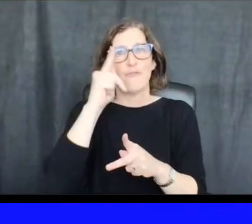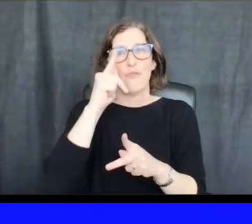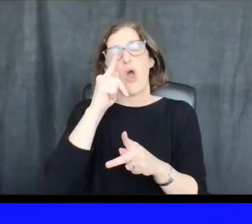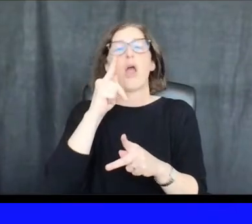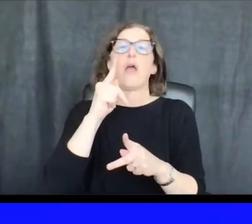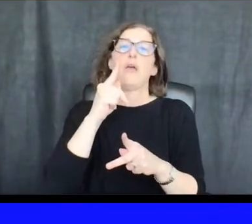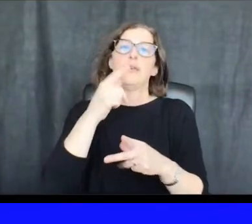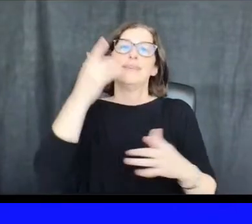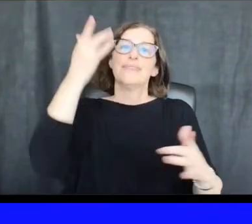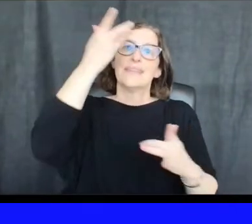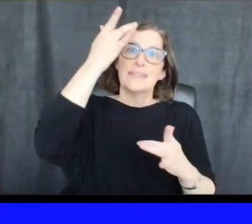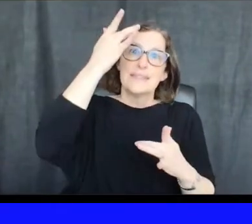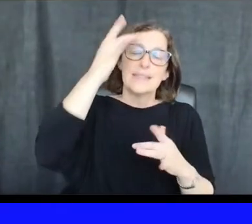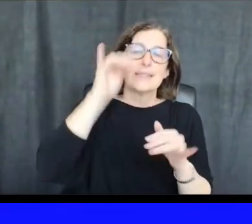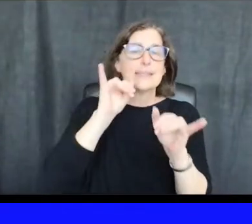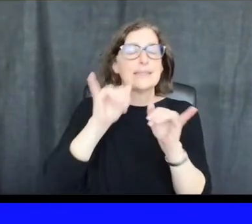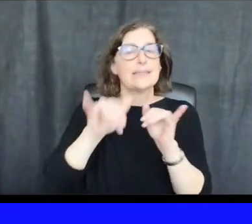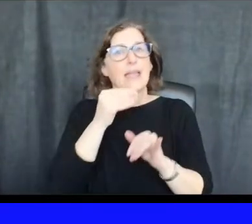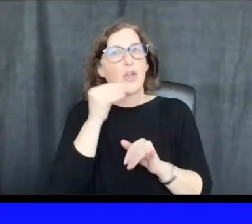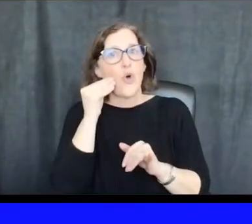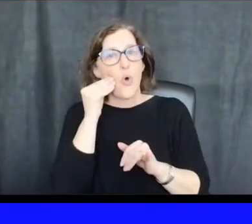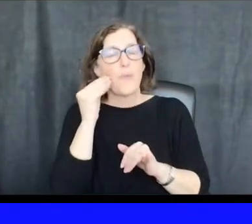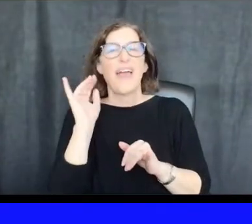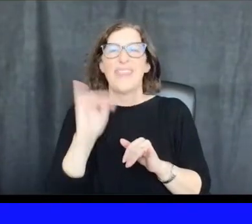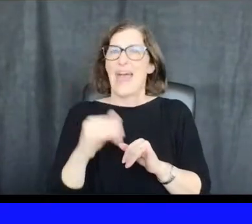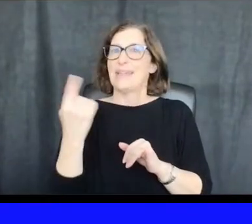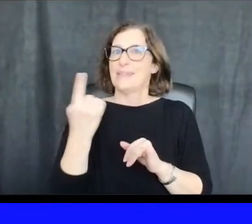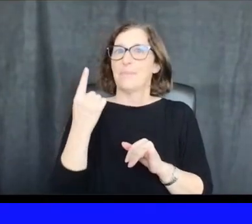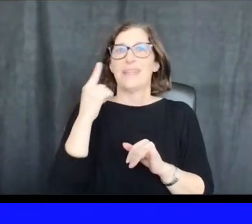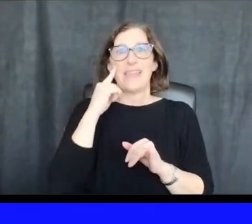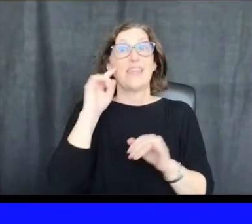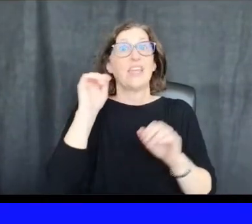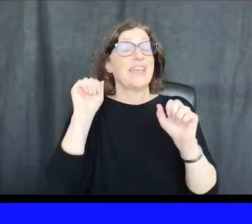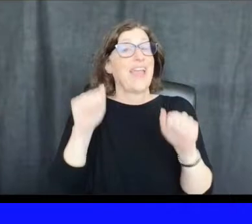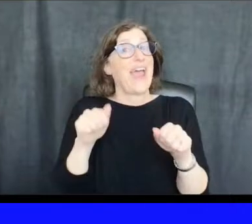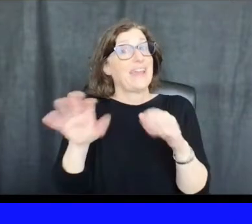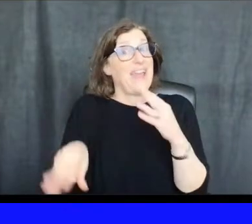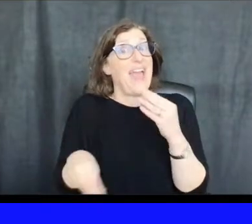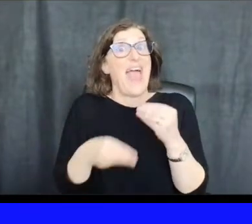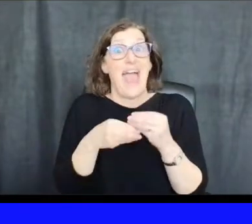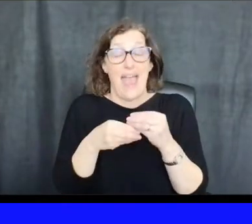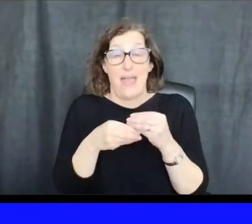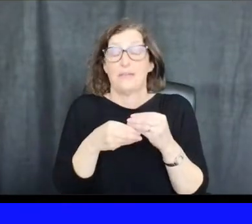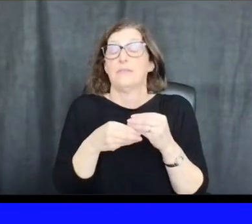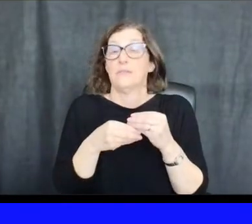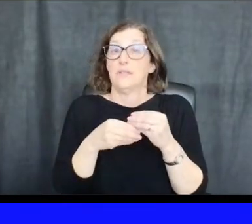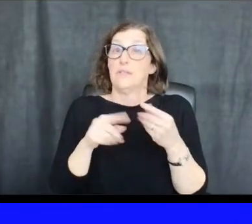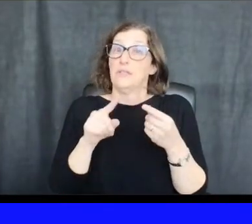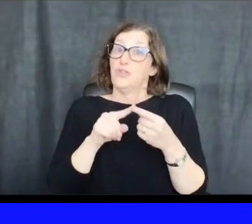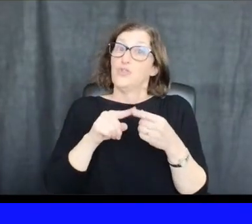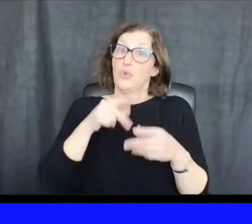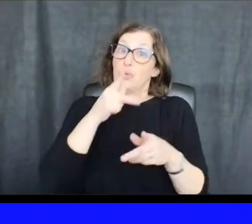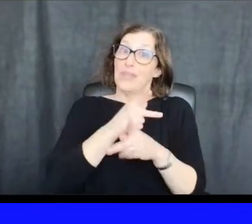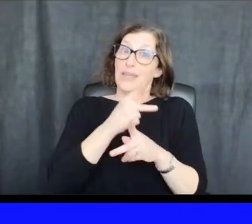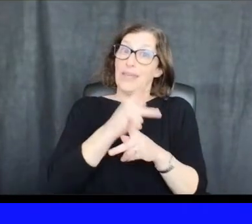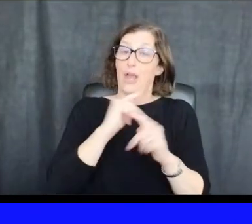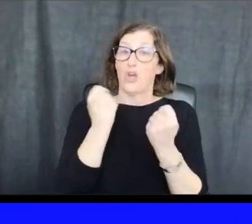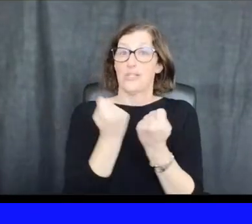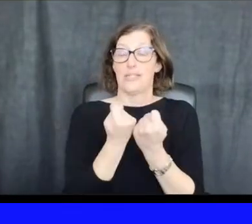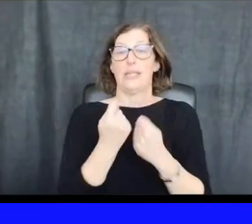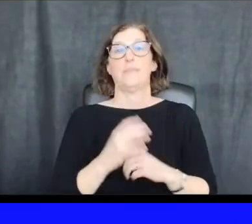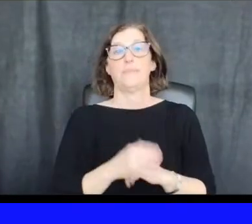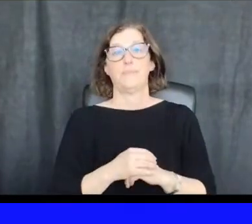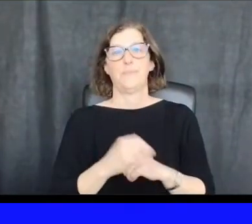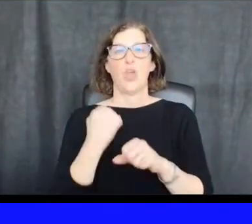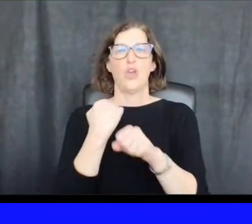social isolation. Very often these patients need help with their ADLs. They simply can't take care of themselves,